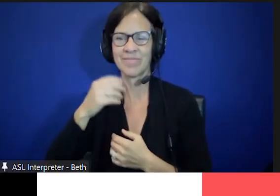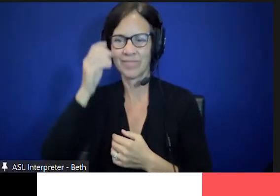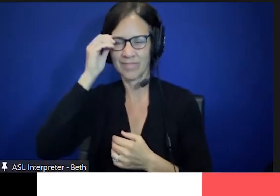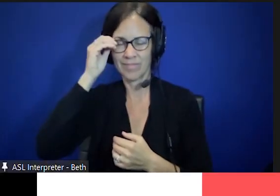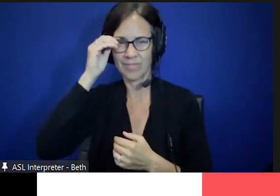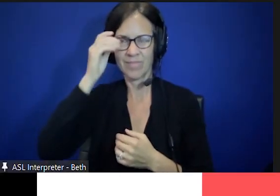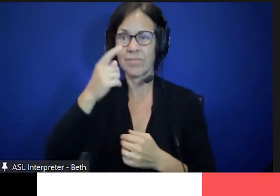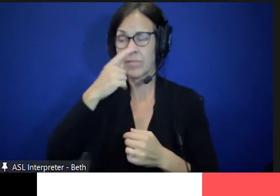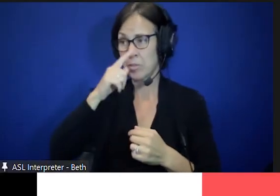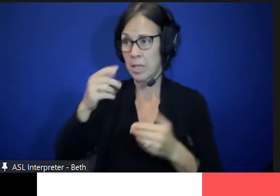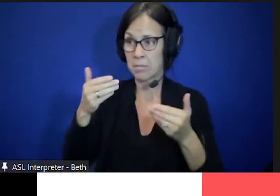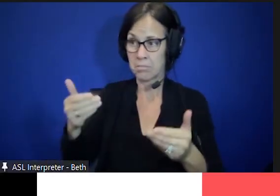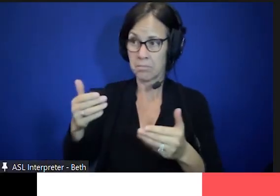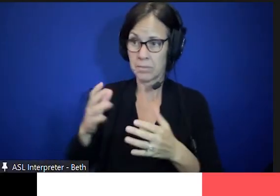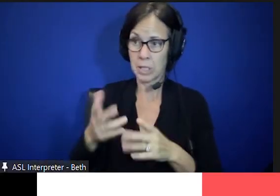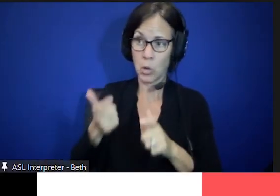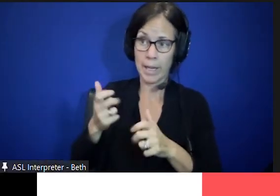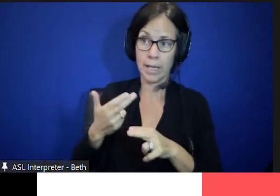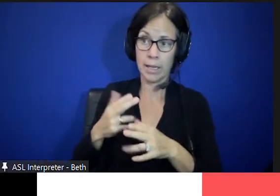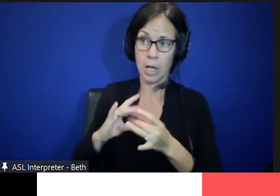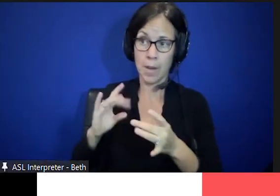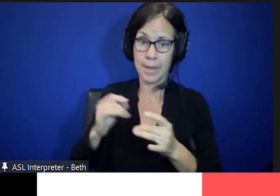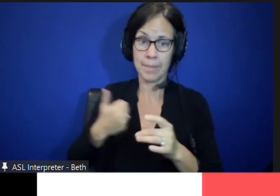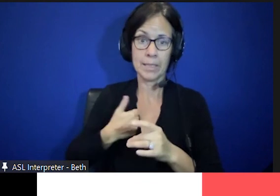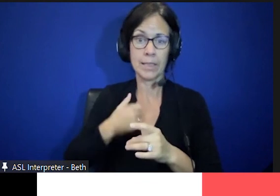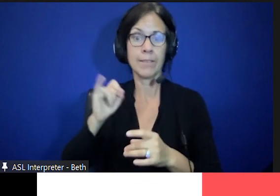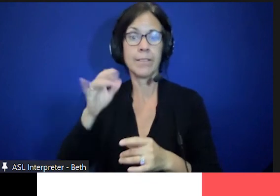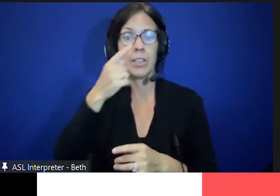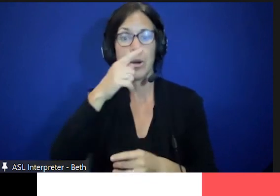Could I make a quick comment if it's okay?